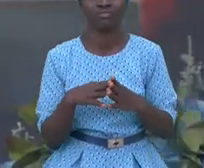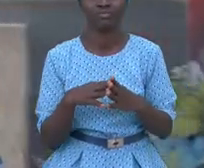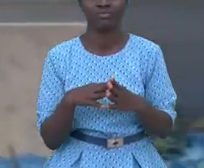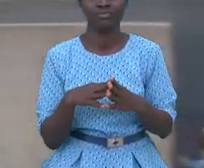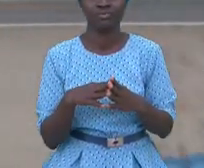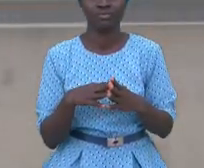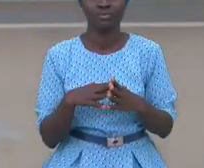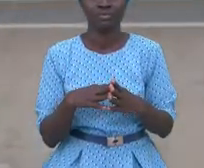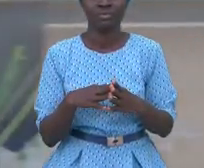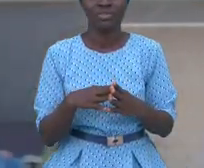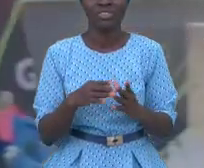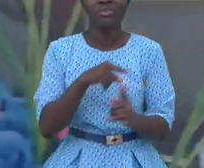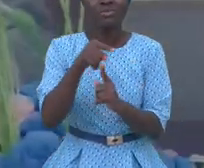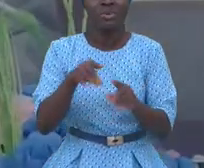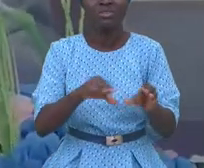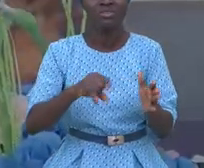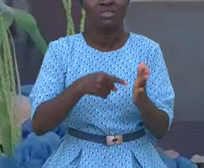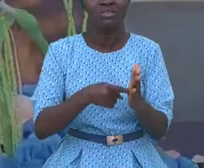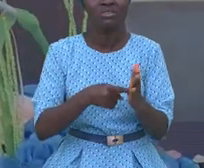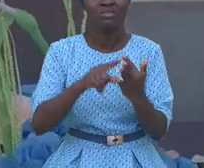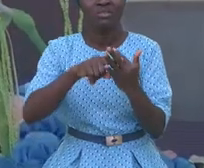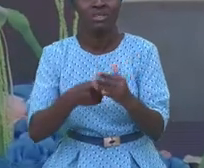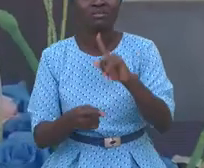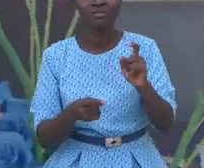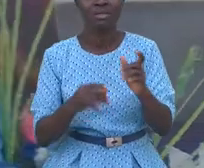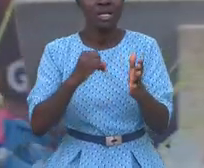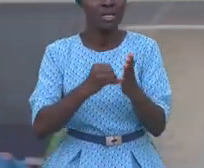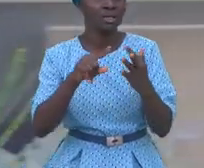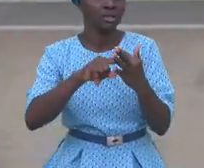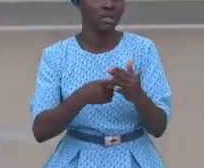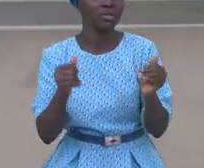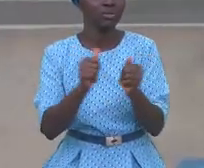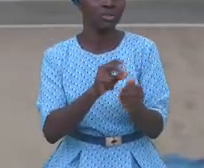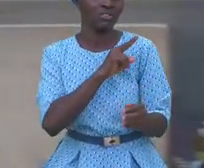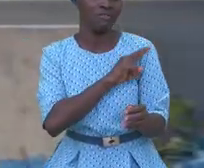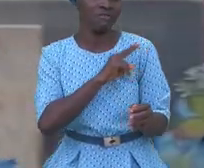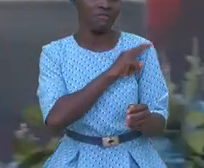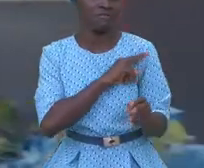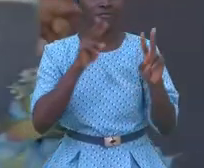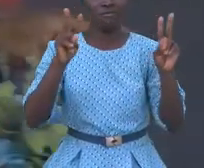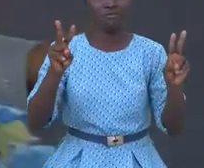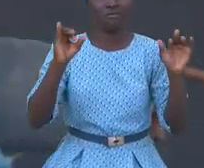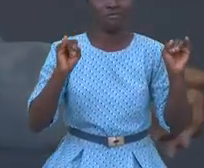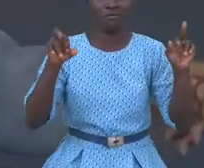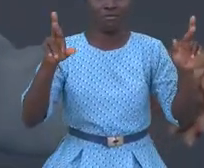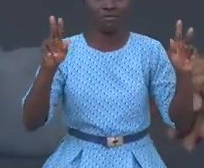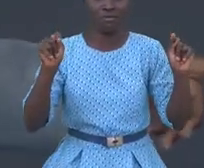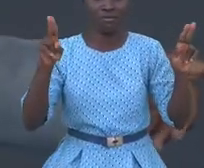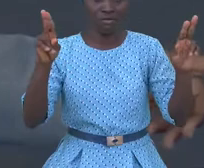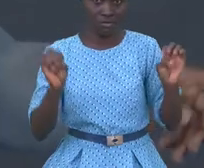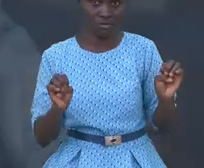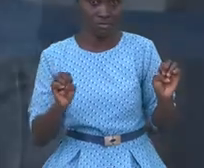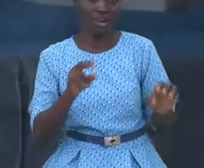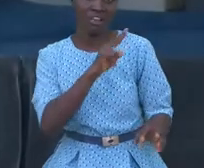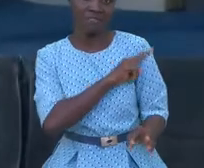this start? It starts with virtue. You come into this life, you see on the one hand